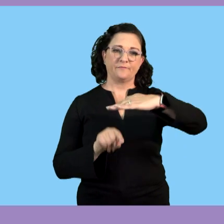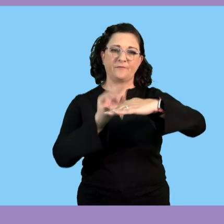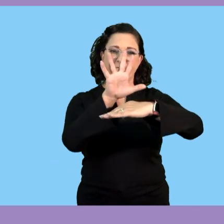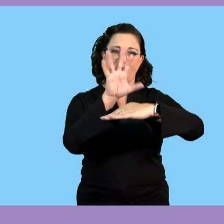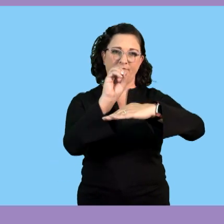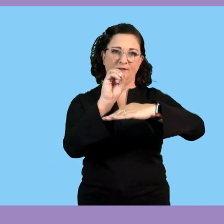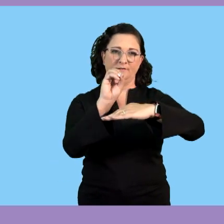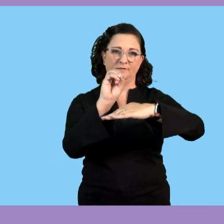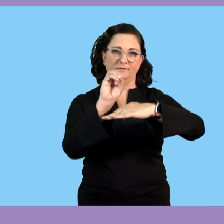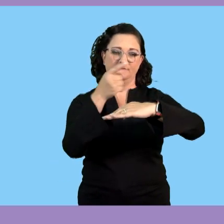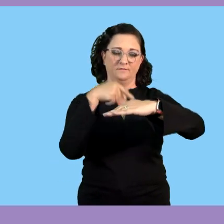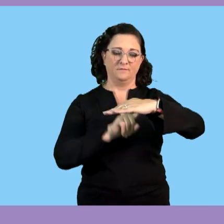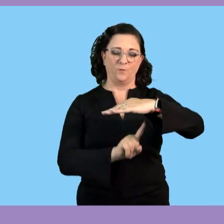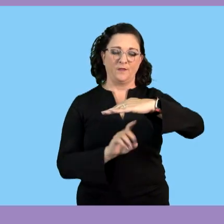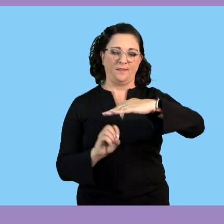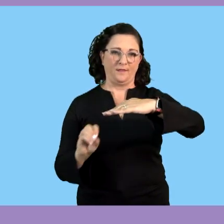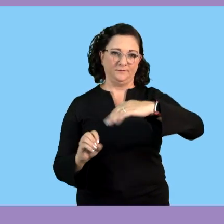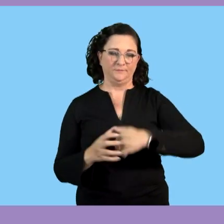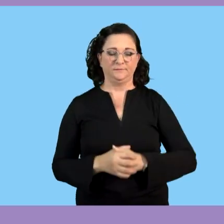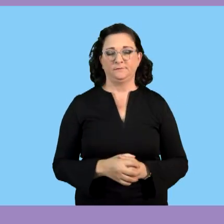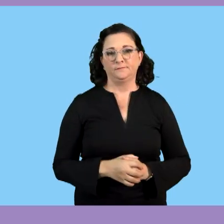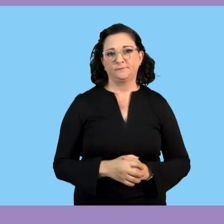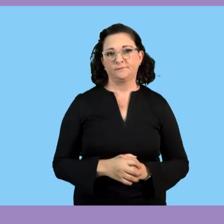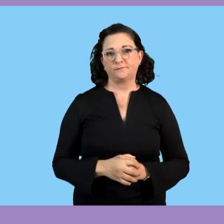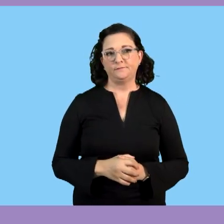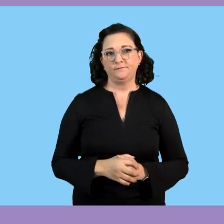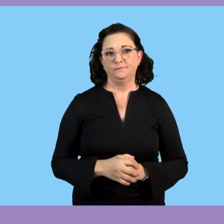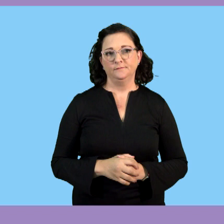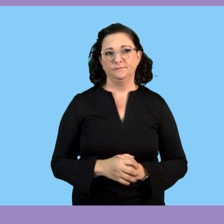equals to 50 out of 100.